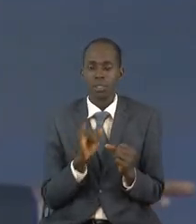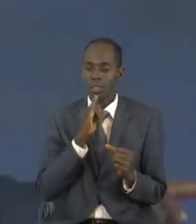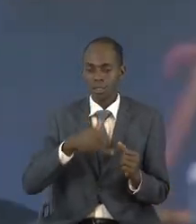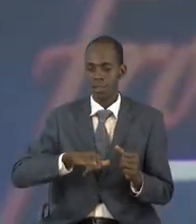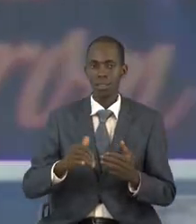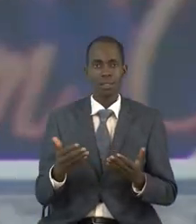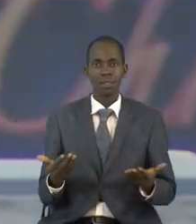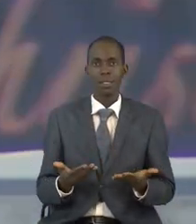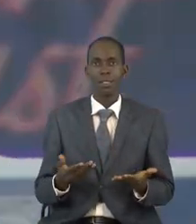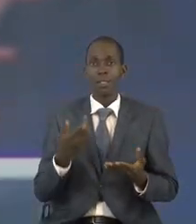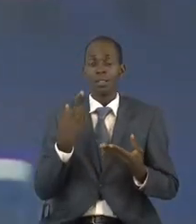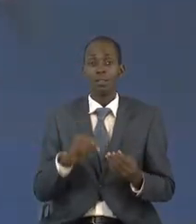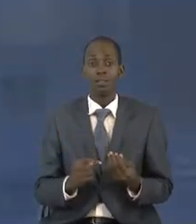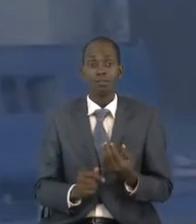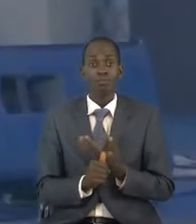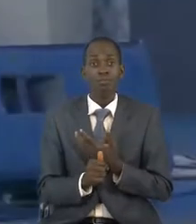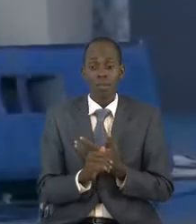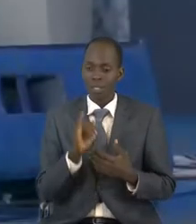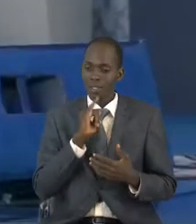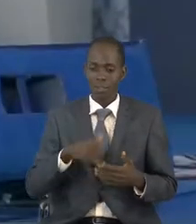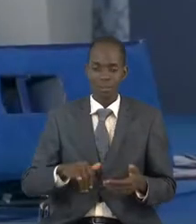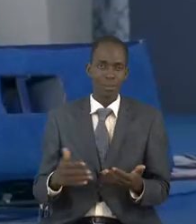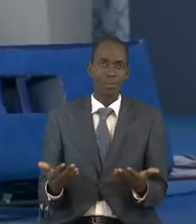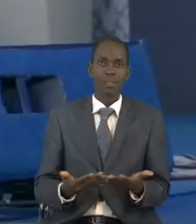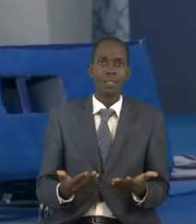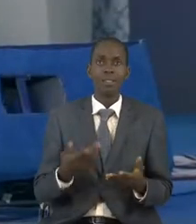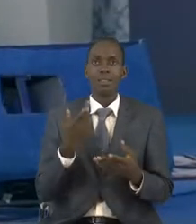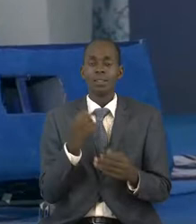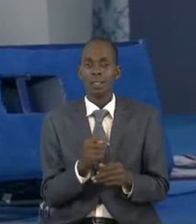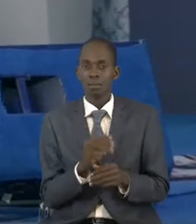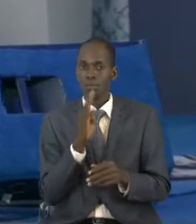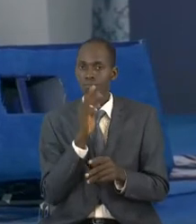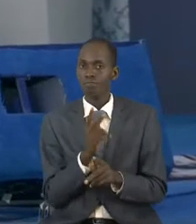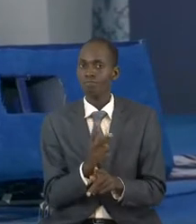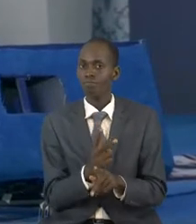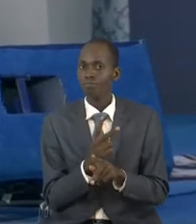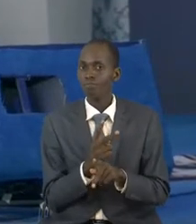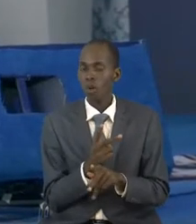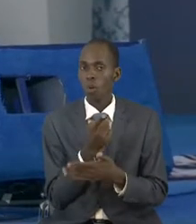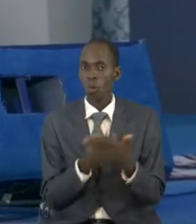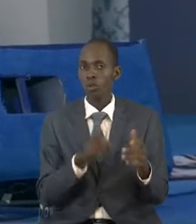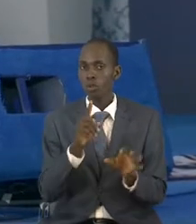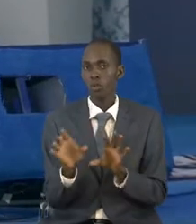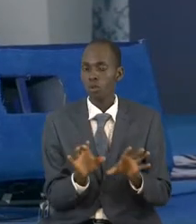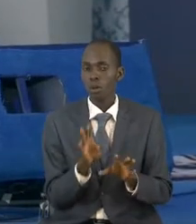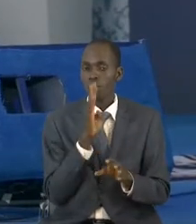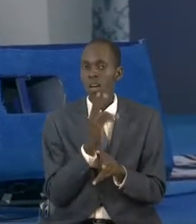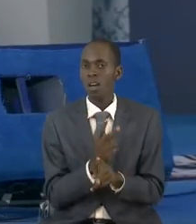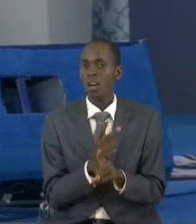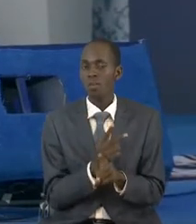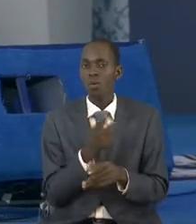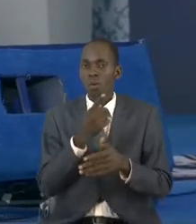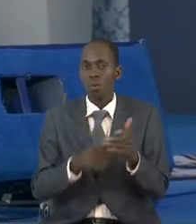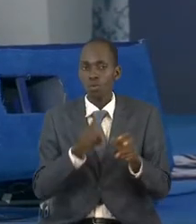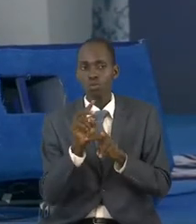The terror is still here. Be careful what you do. Be careful what you look at.